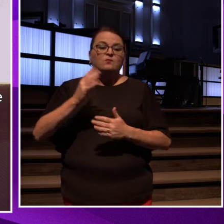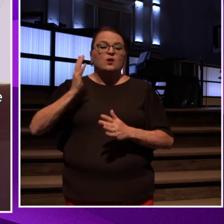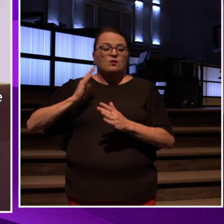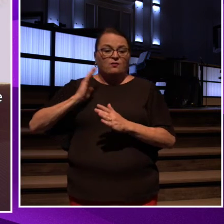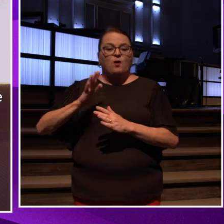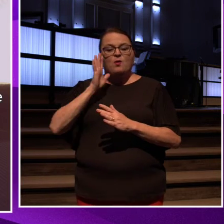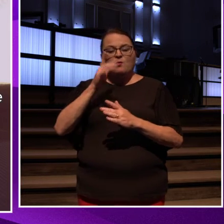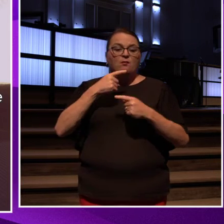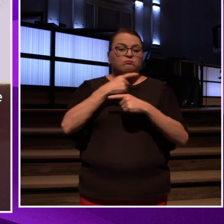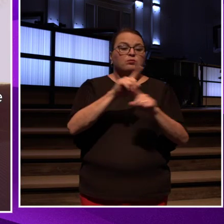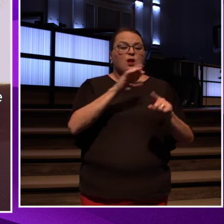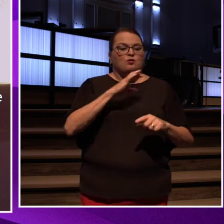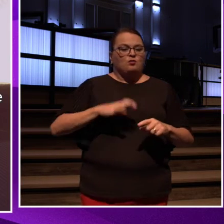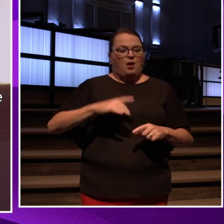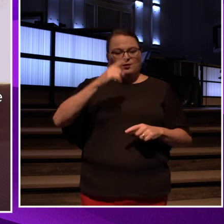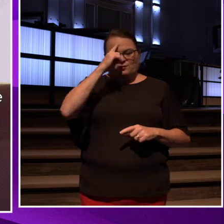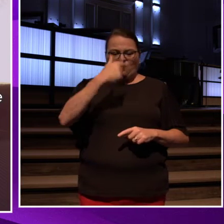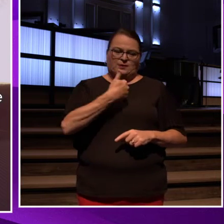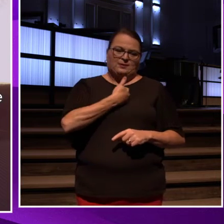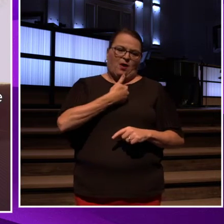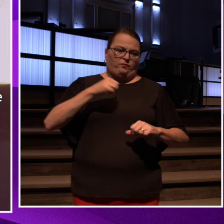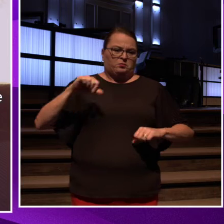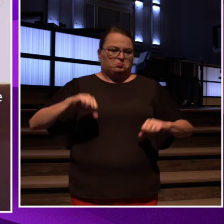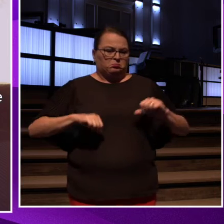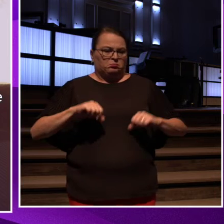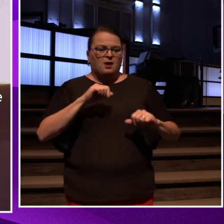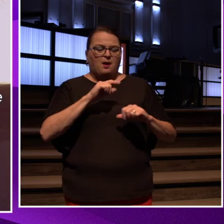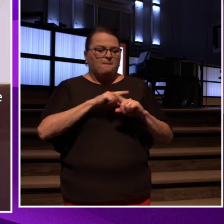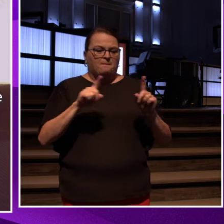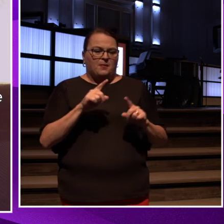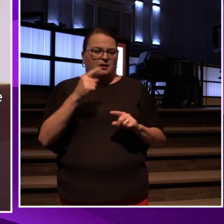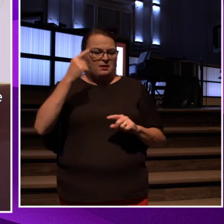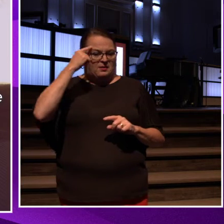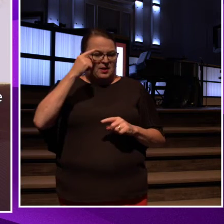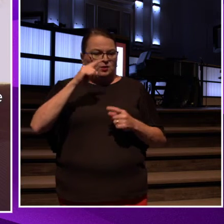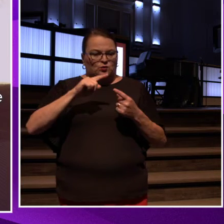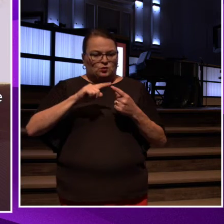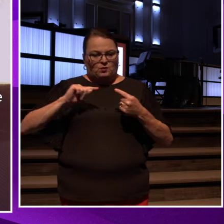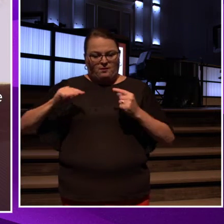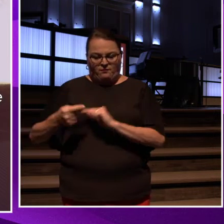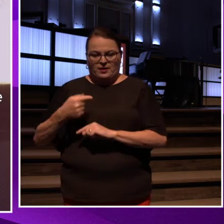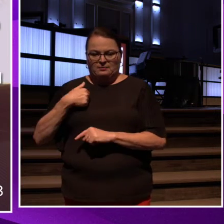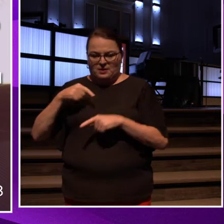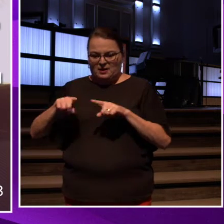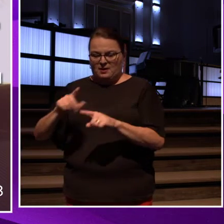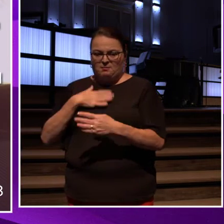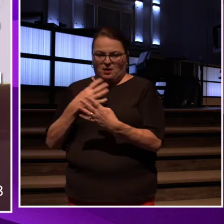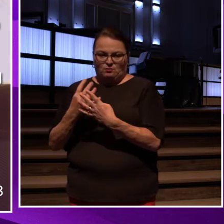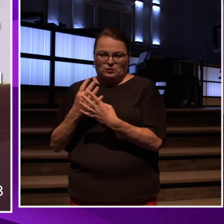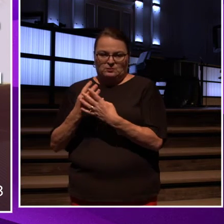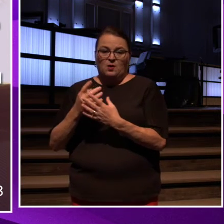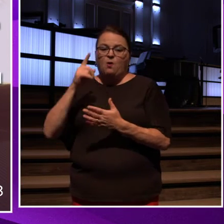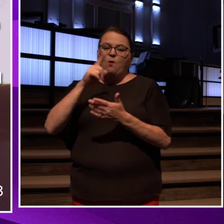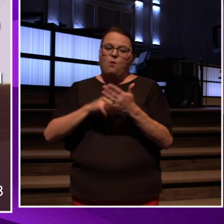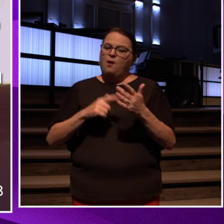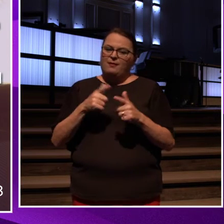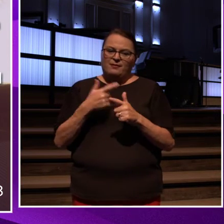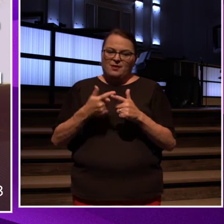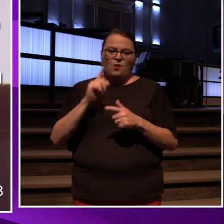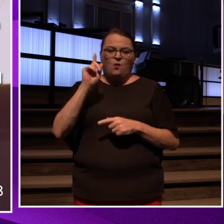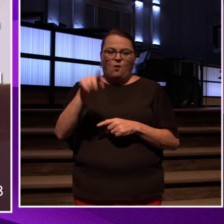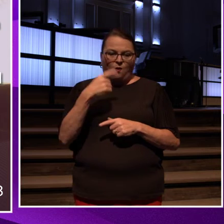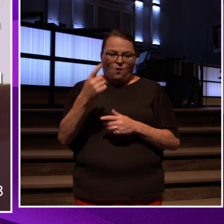of selfish ambition, not sincerely, but thinking to afflict me in mine imprisonment. What then? Only that in every